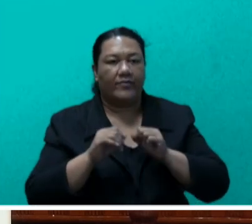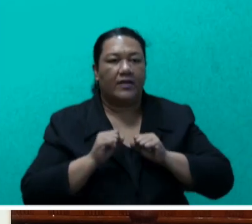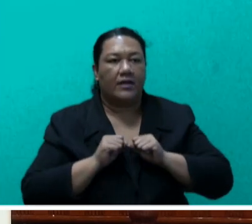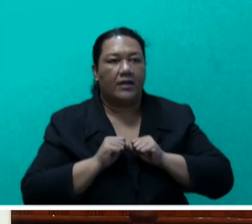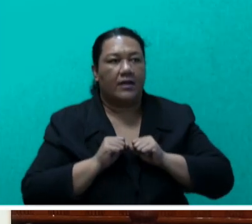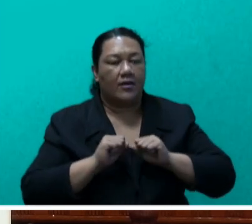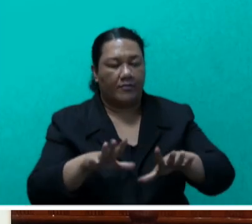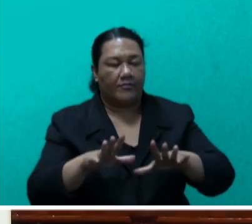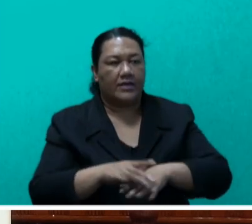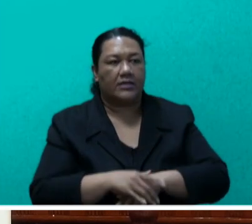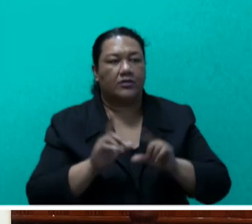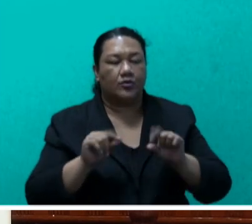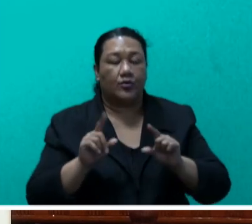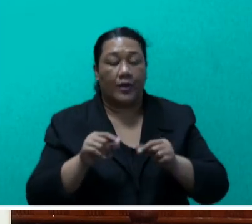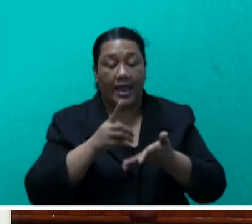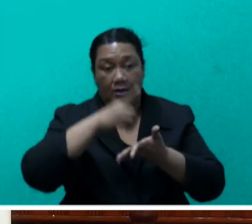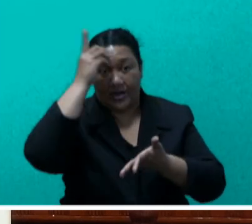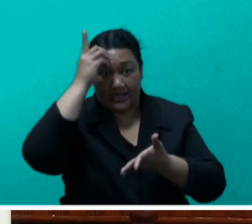the museum education material